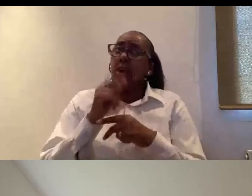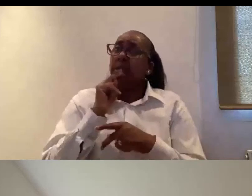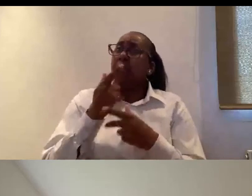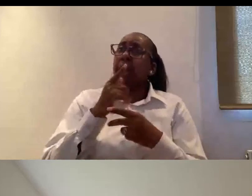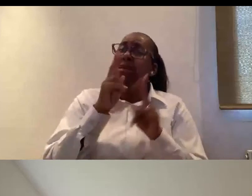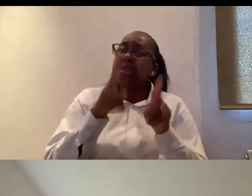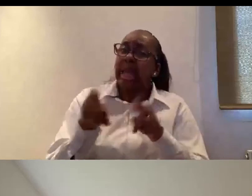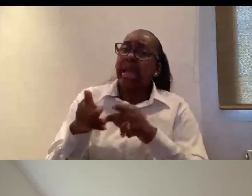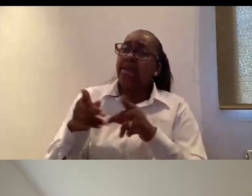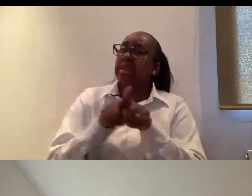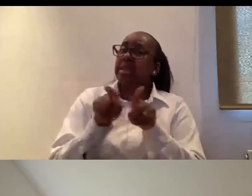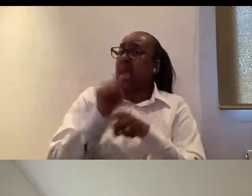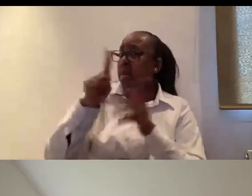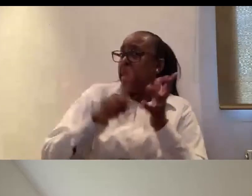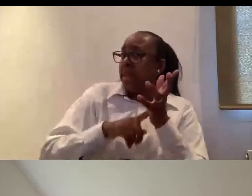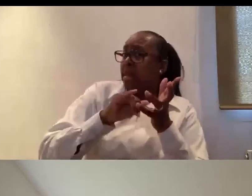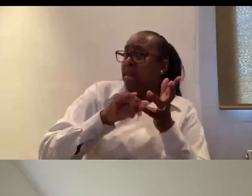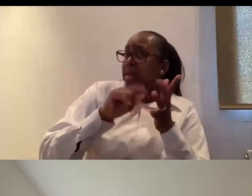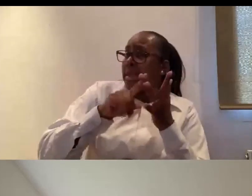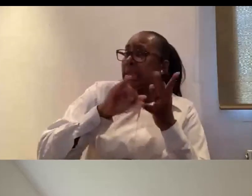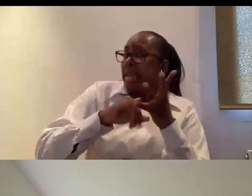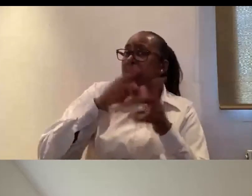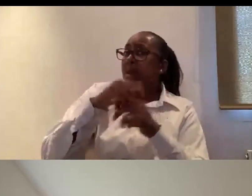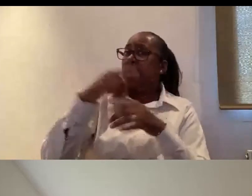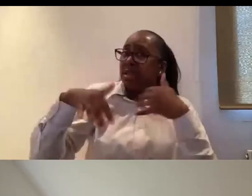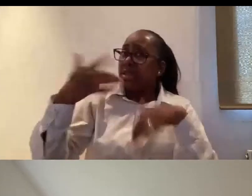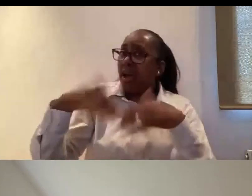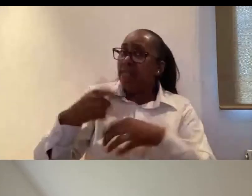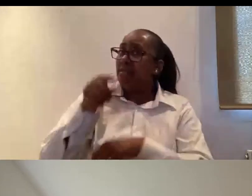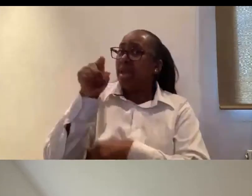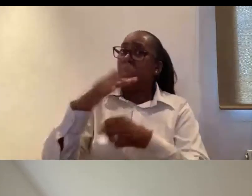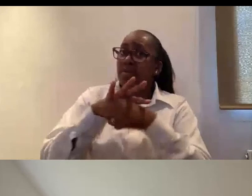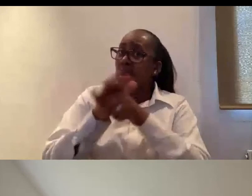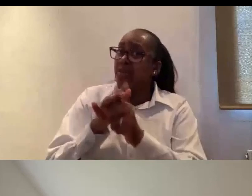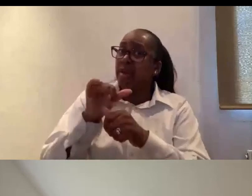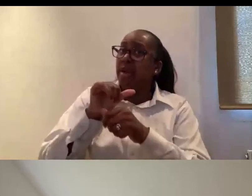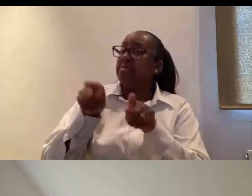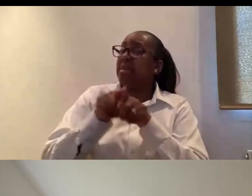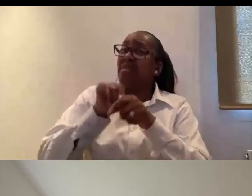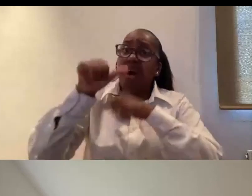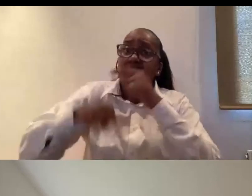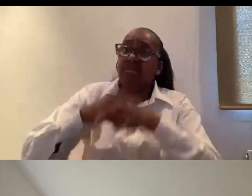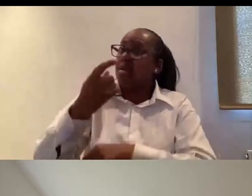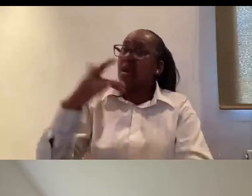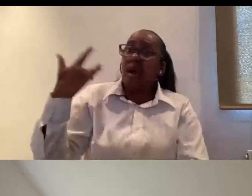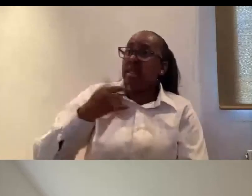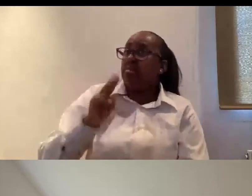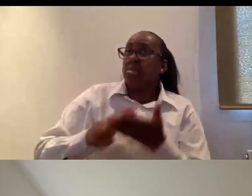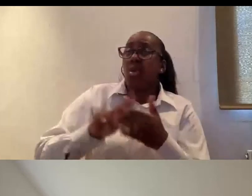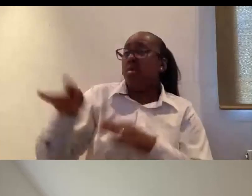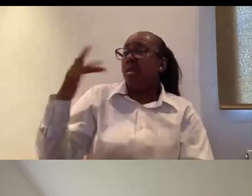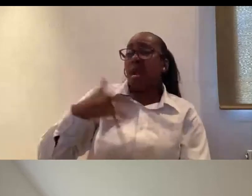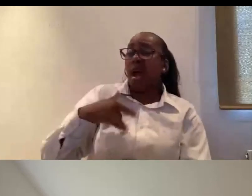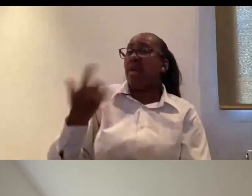many people suffering like Lisa with long COVID symptoms, and they're not a statistic on the page, but they can't live their normal life, and